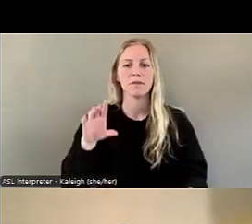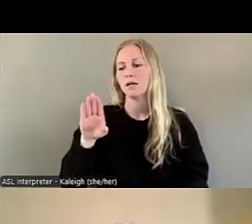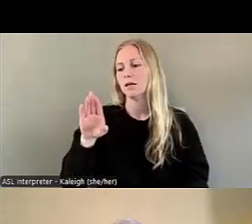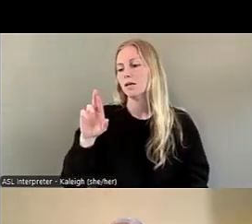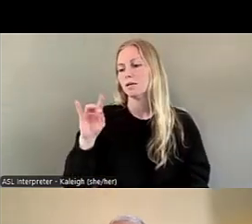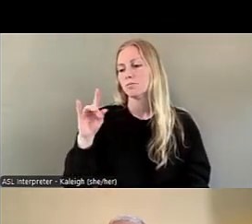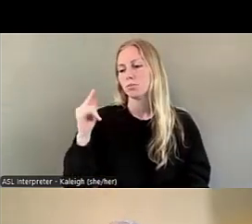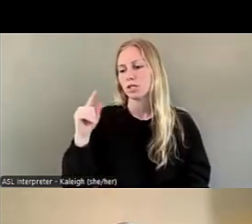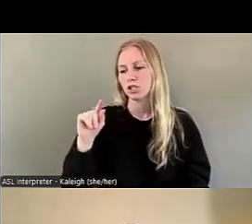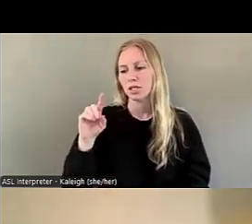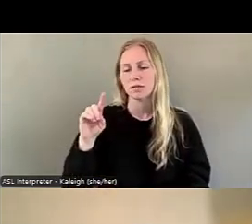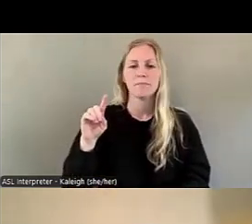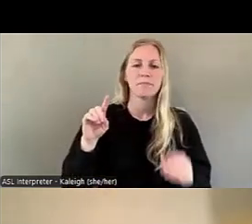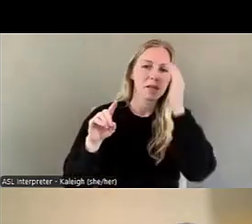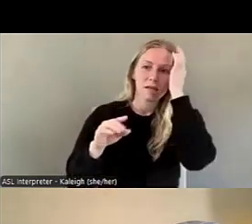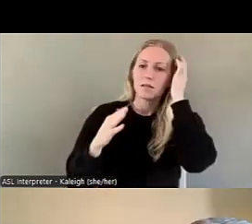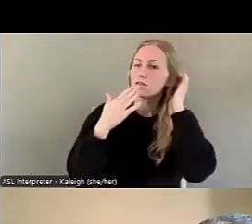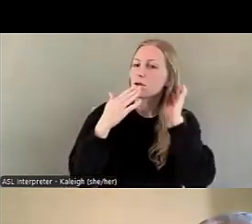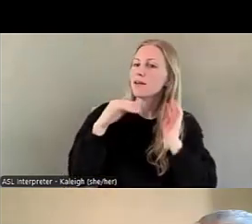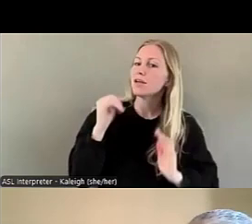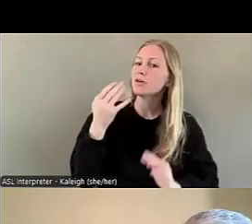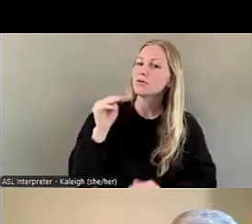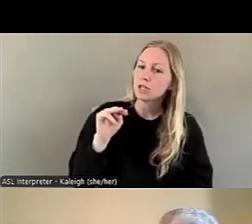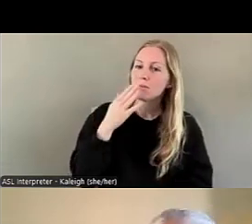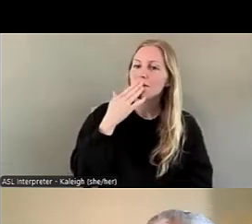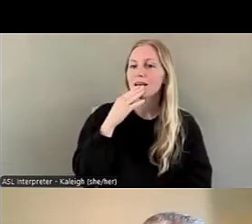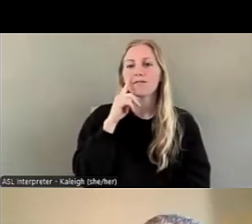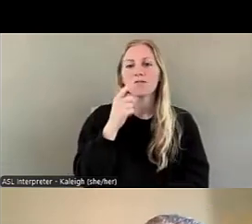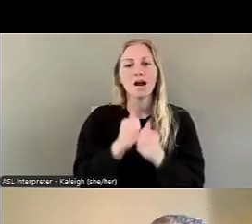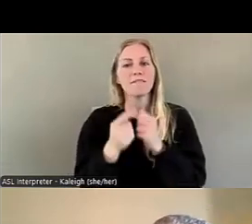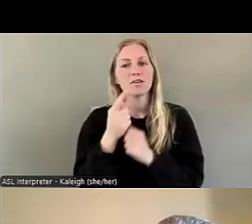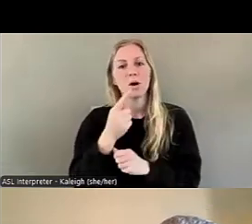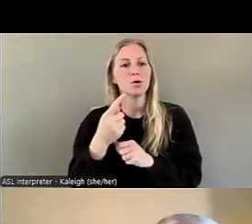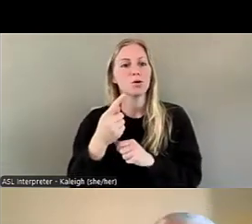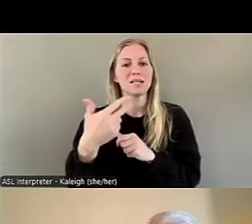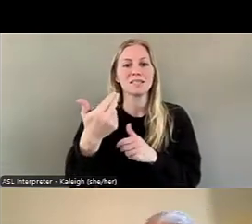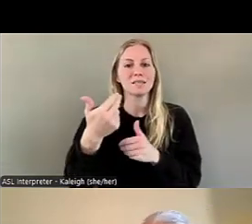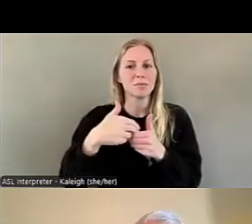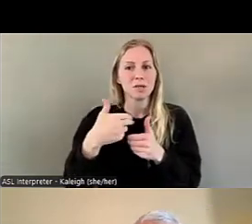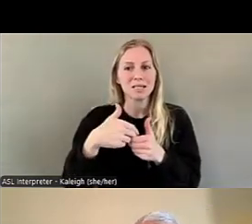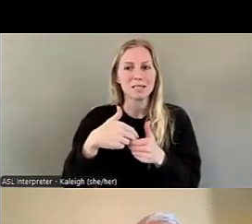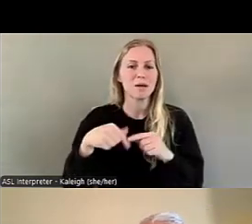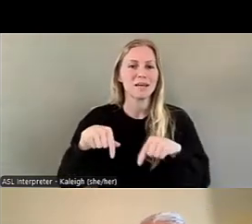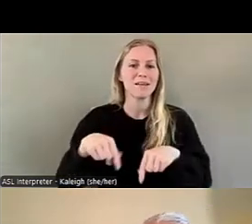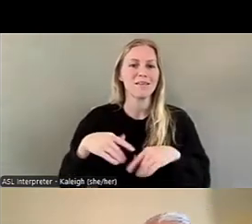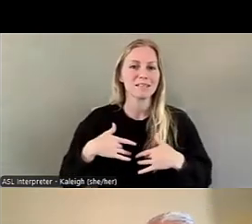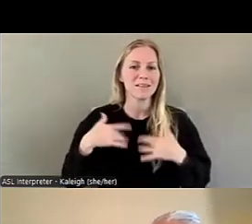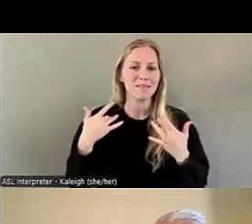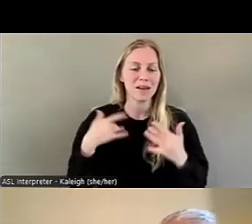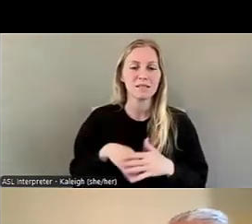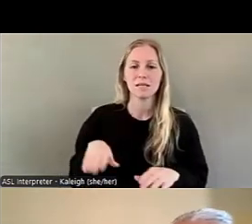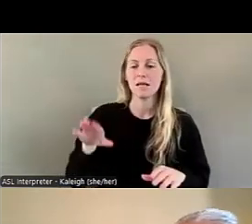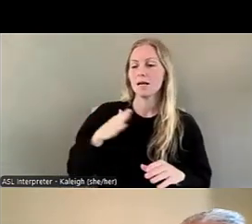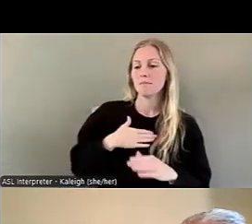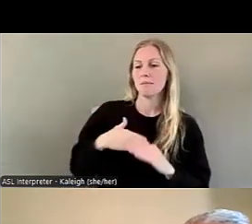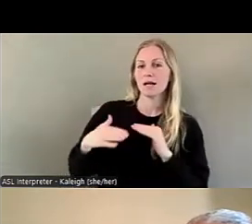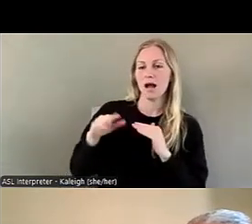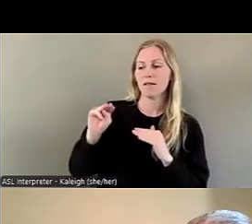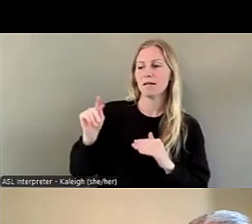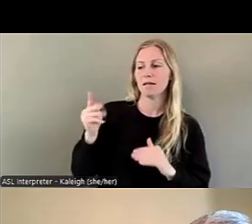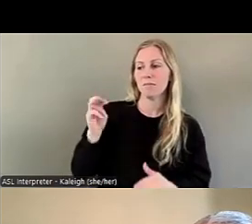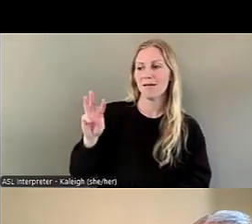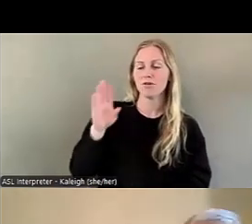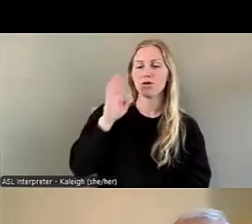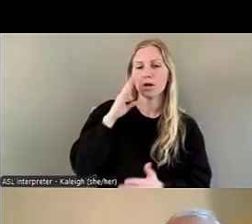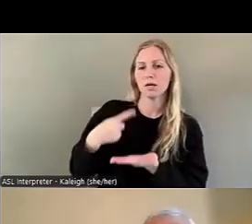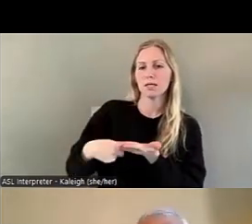and participated in this important event today. My colleague Matthew and I are going to discuss one of EOS's investigations that began